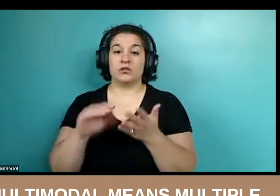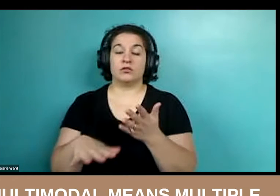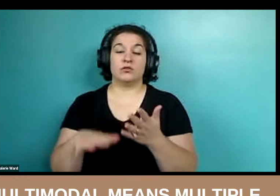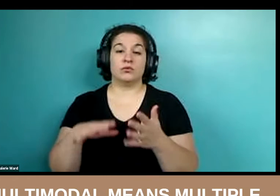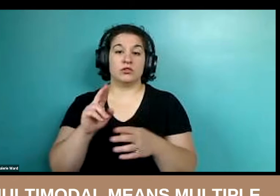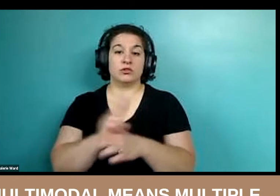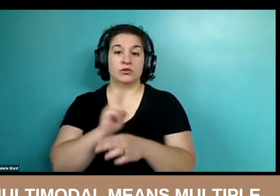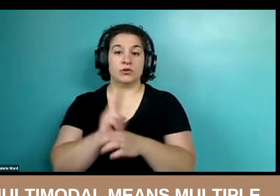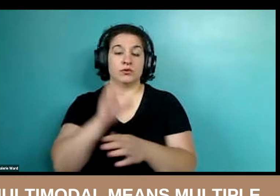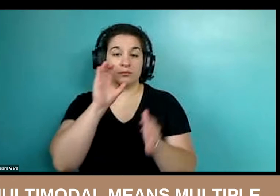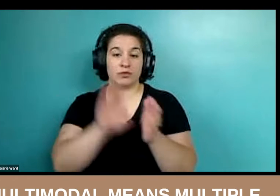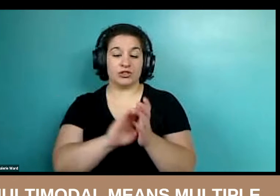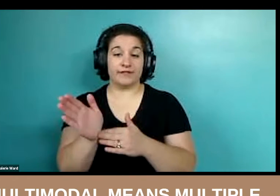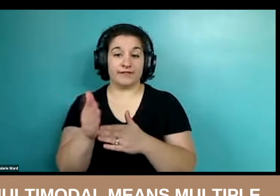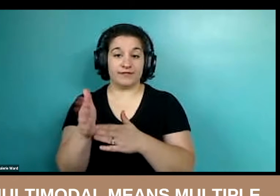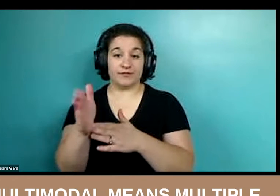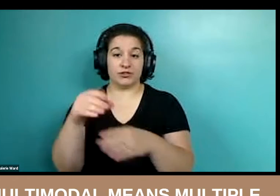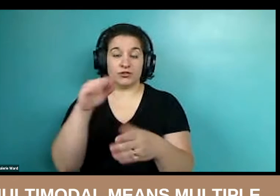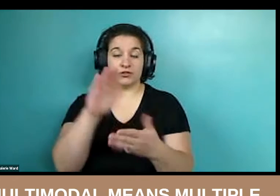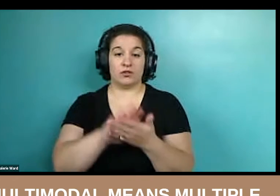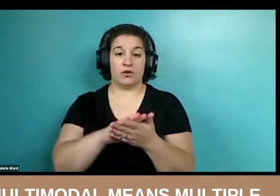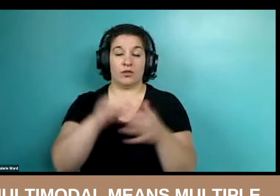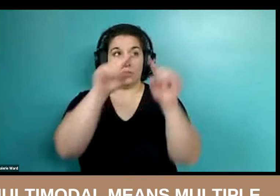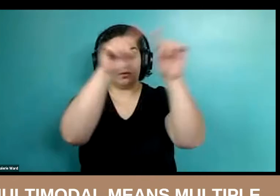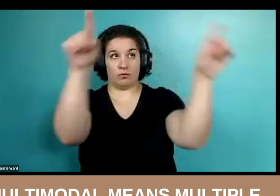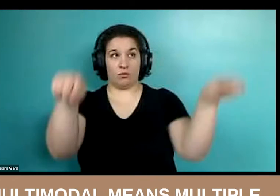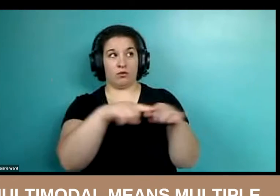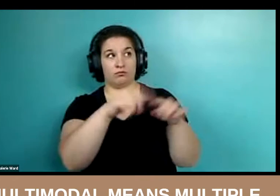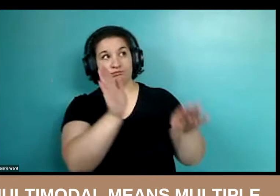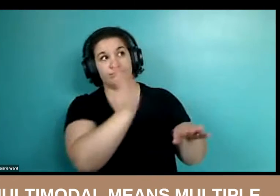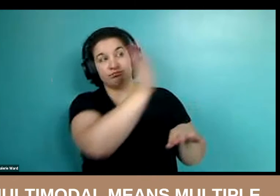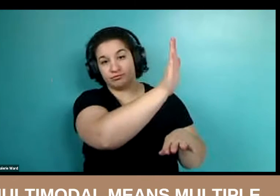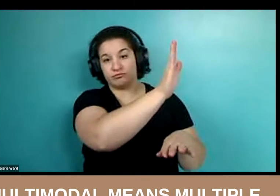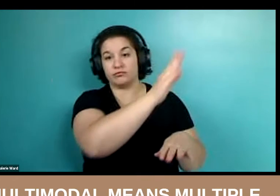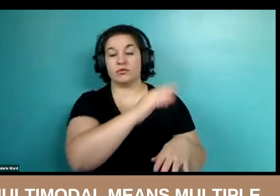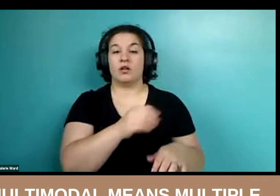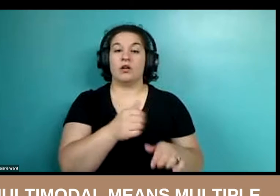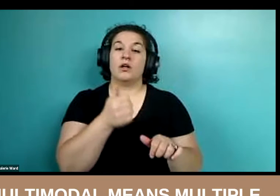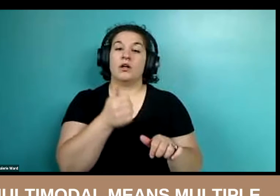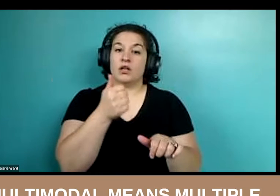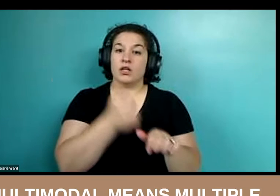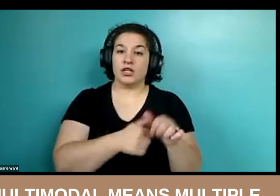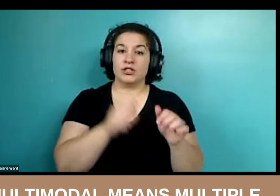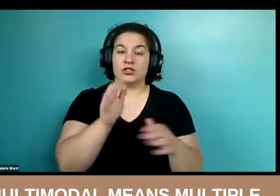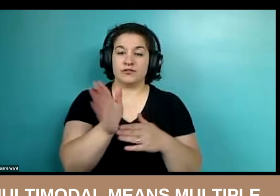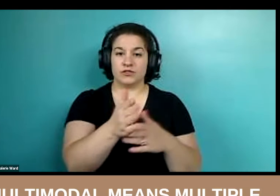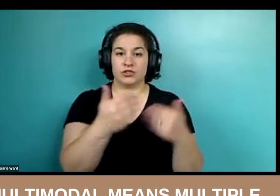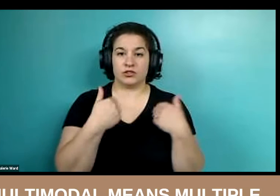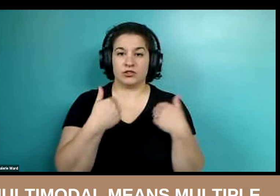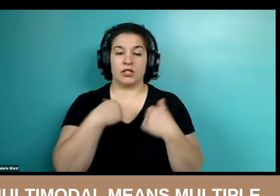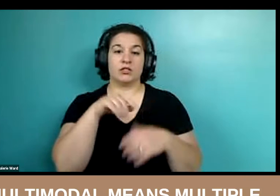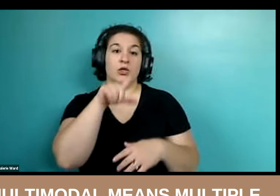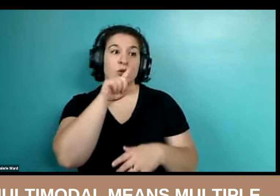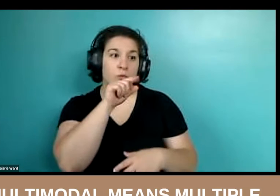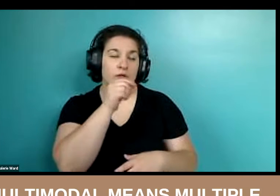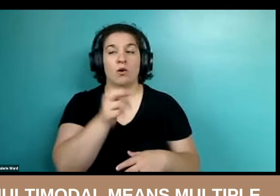the whiteboards. And the way that this works is each of the fish has something like a tweet or a Snapchat story or a newspaper article or a scholarly article